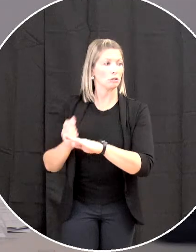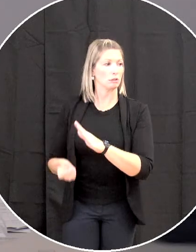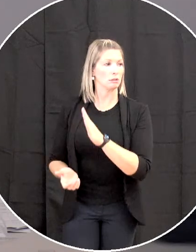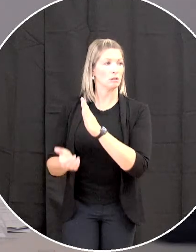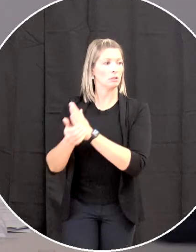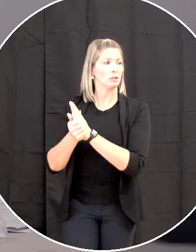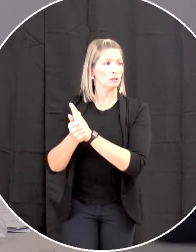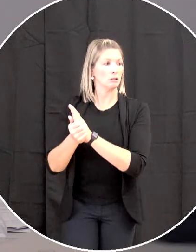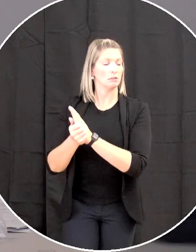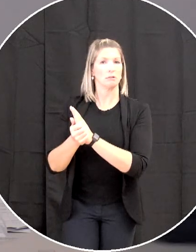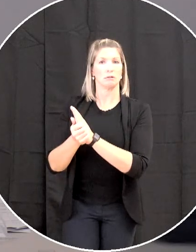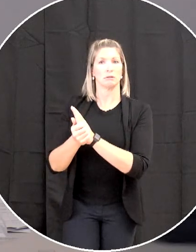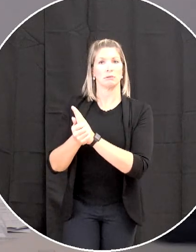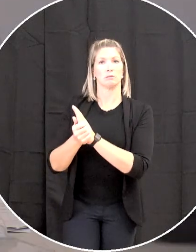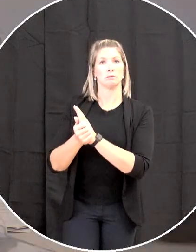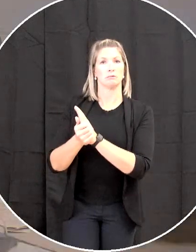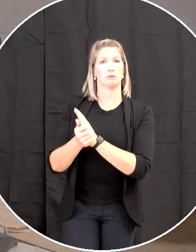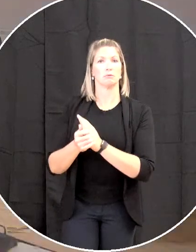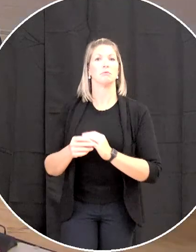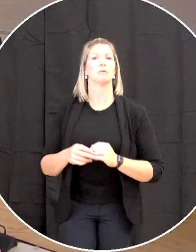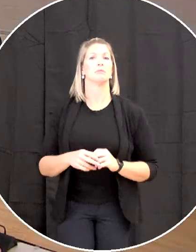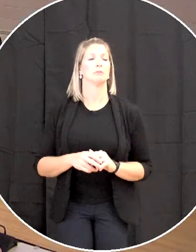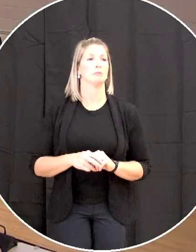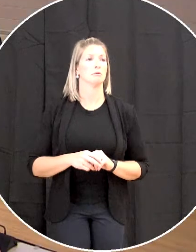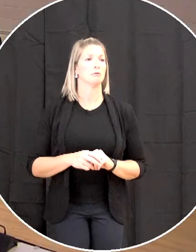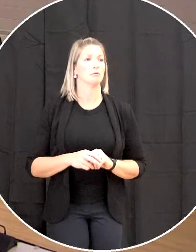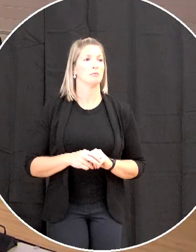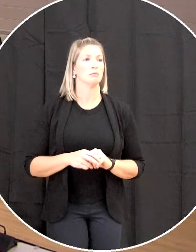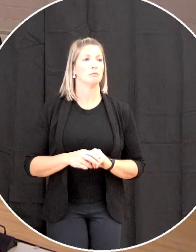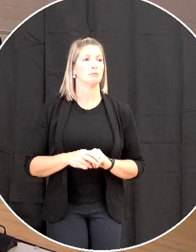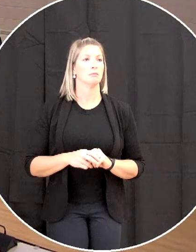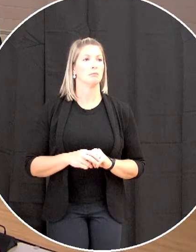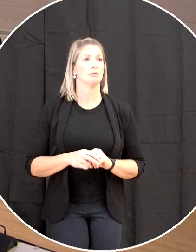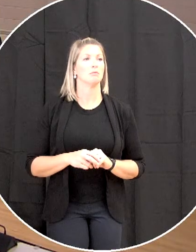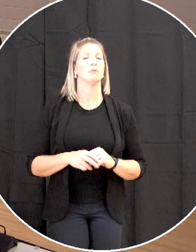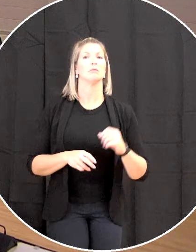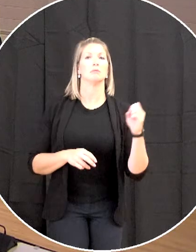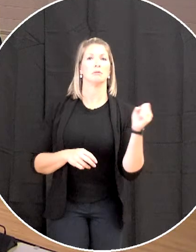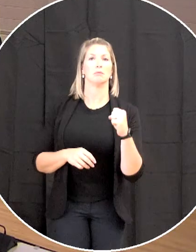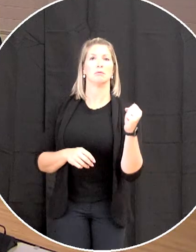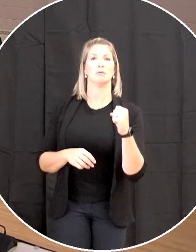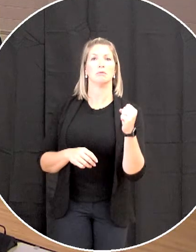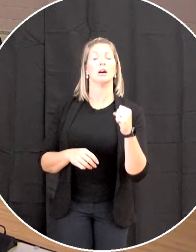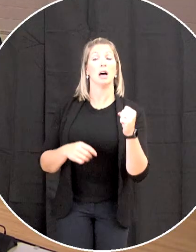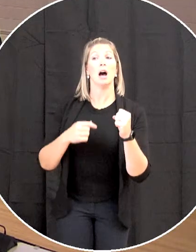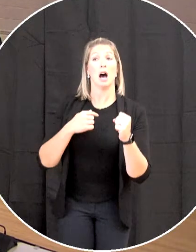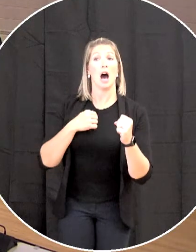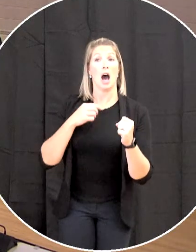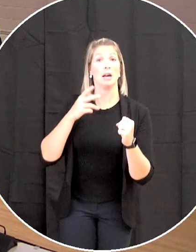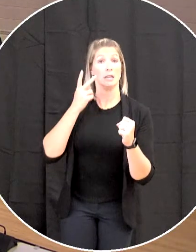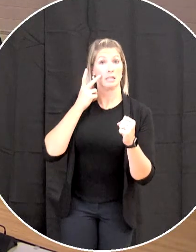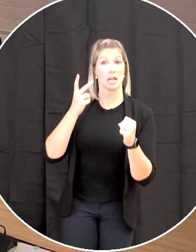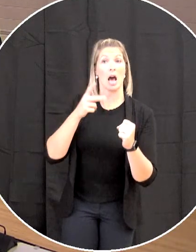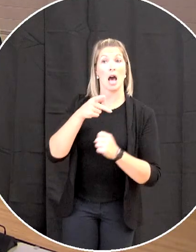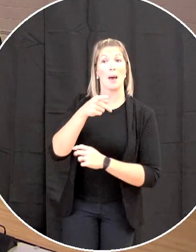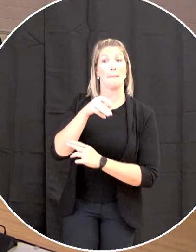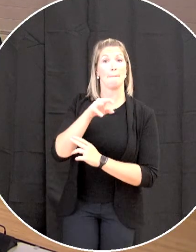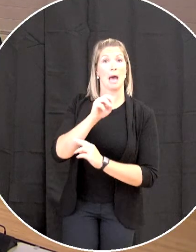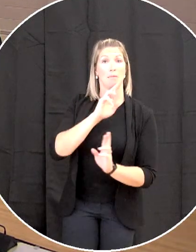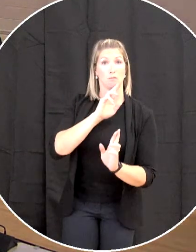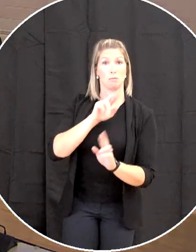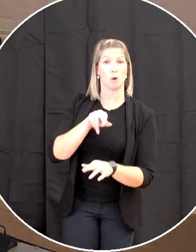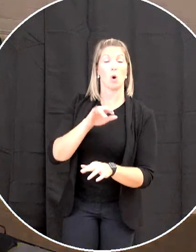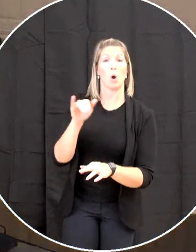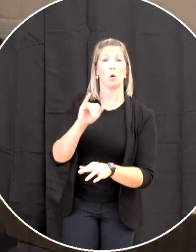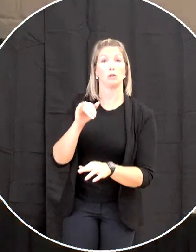Thank you for Kevin, and I did get that out of Pam's report, that she did allude to that in